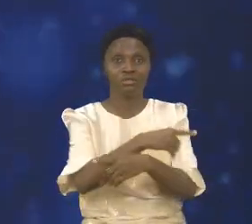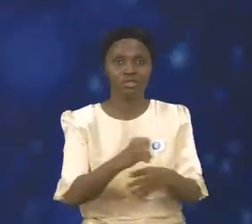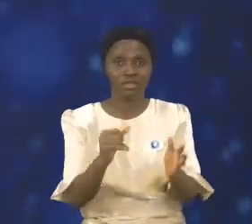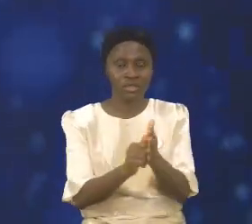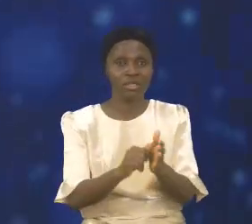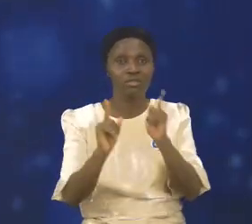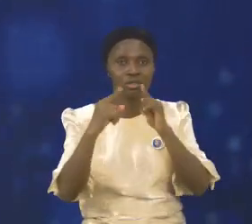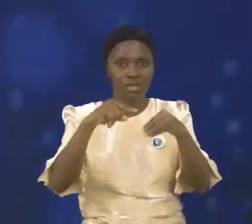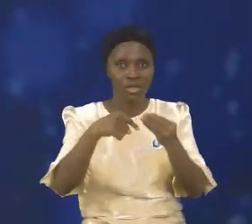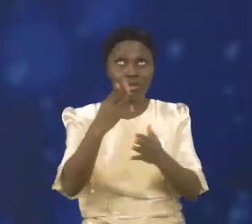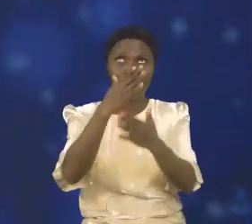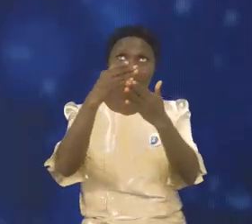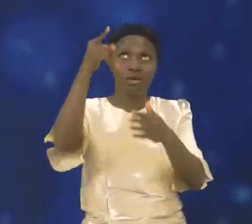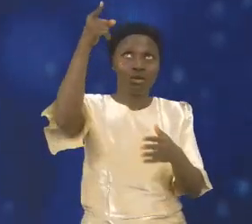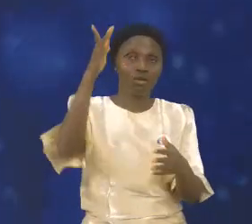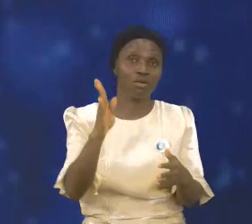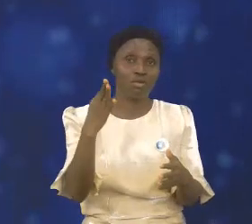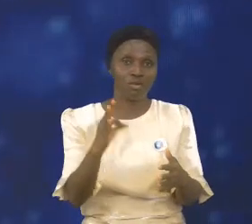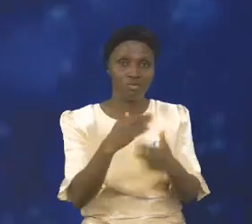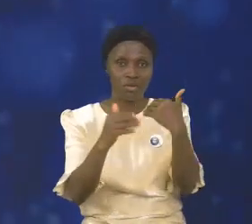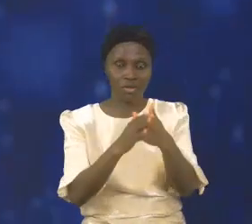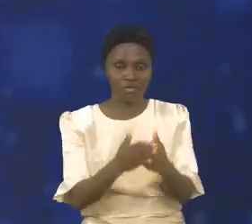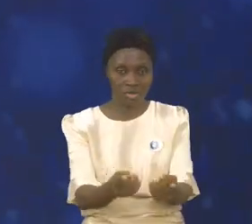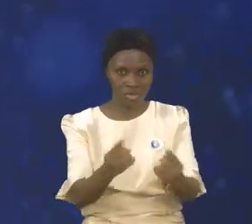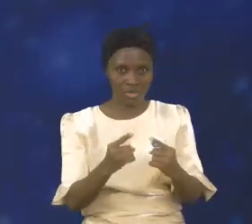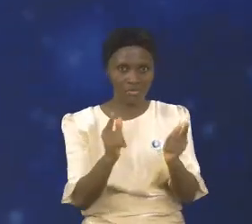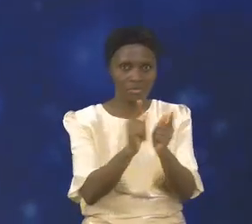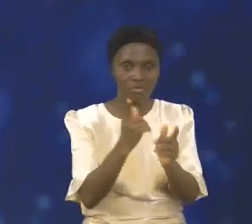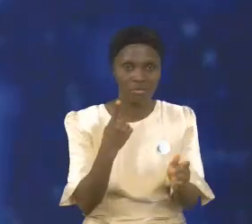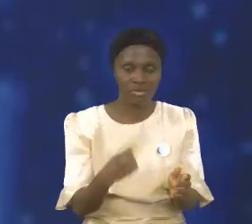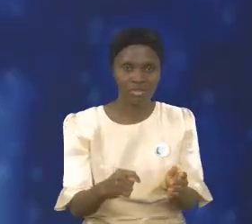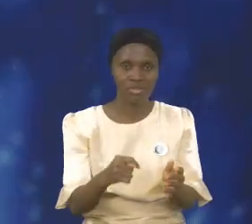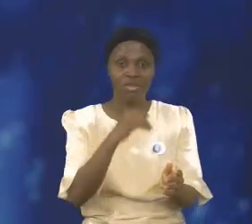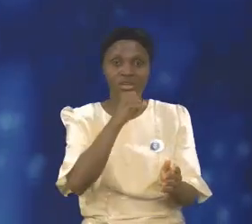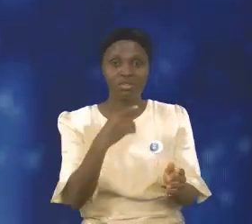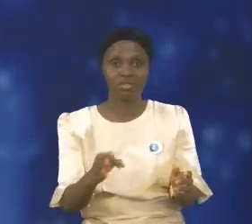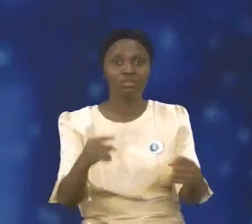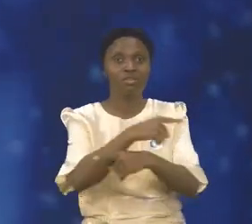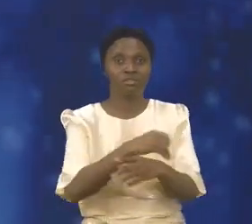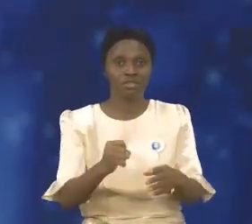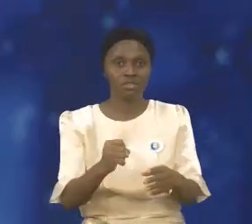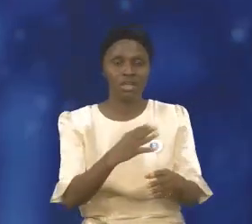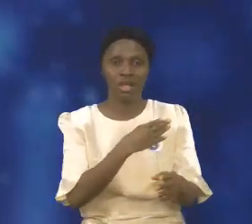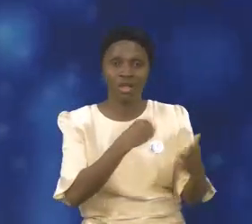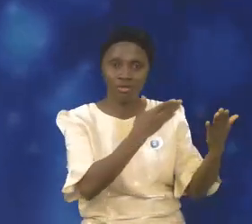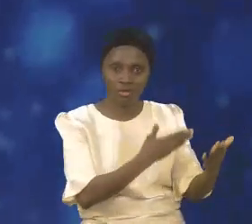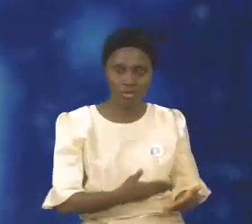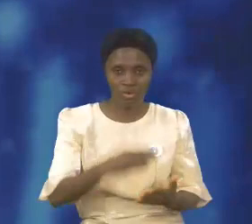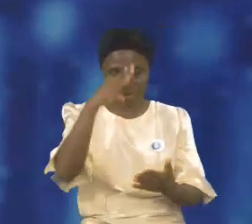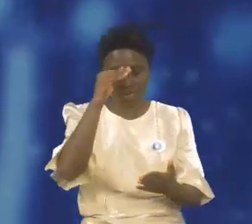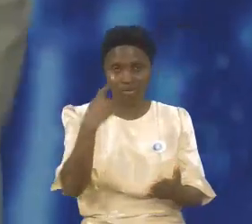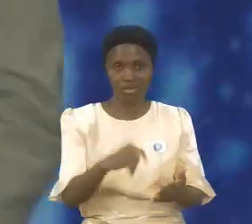He came to the Ancient of Days, and they brought him, the Son of Man, near